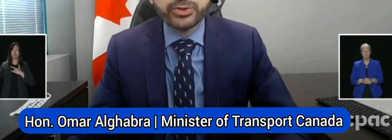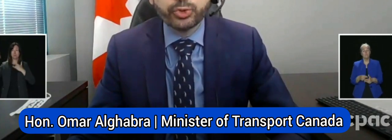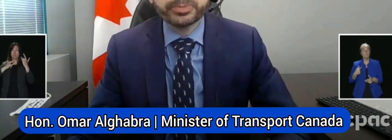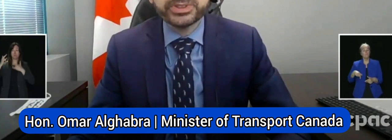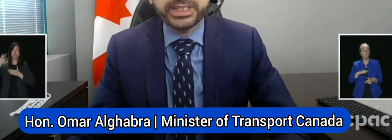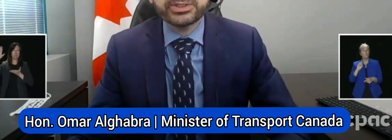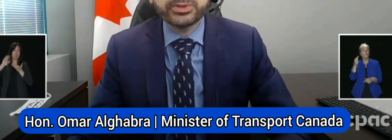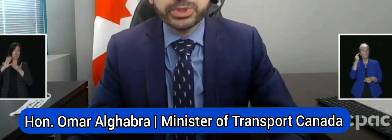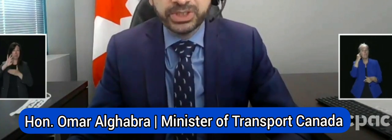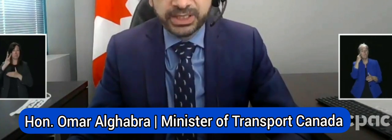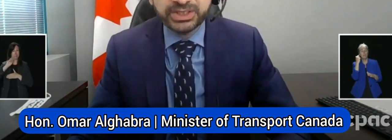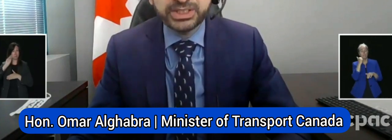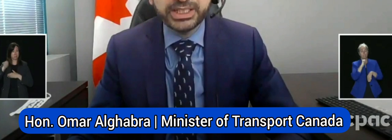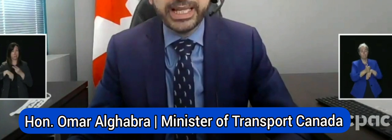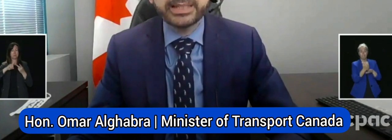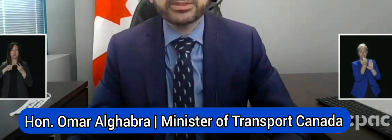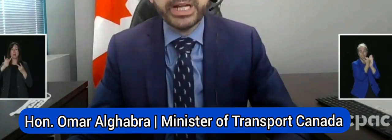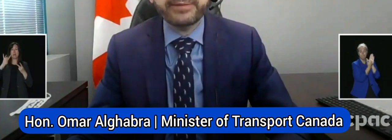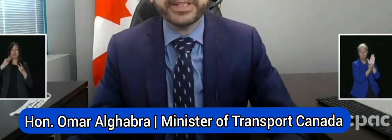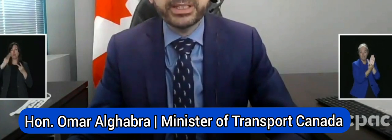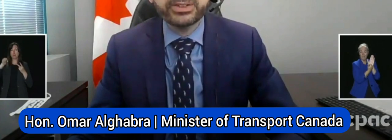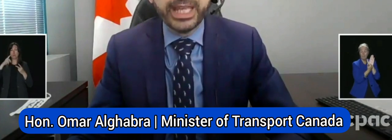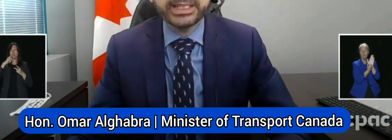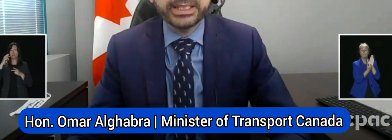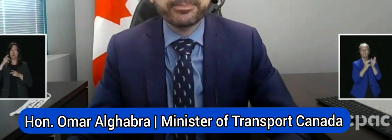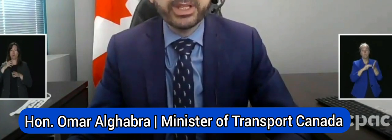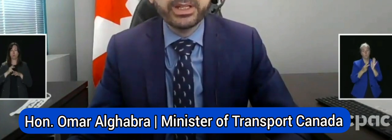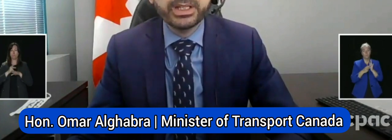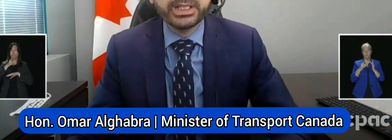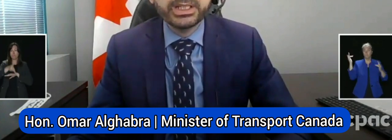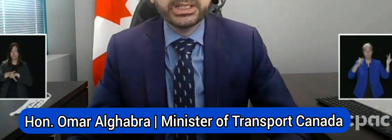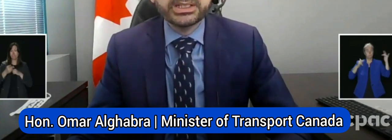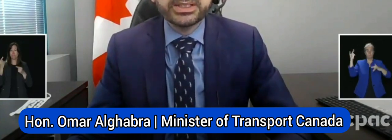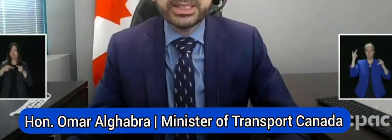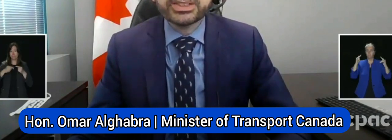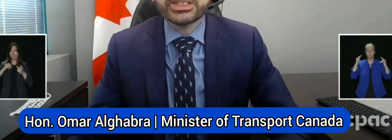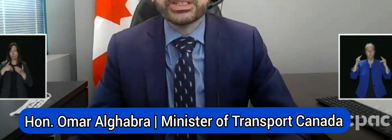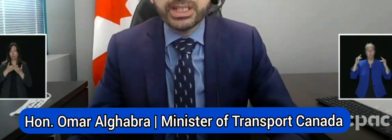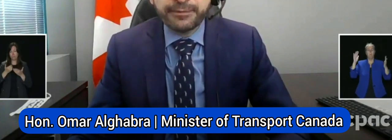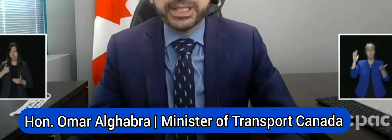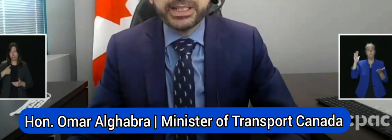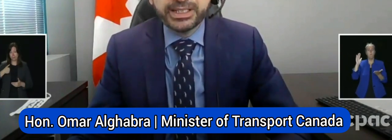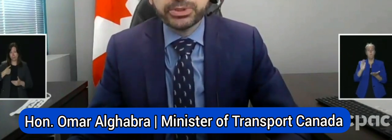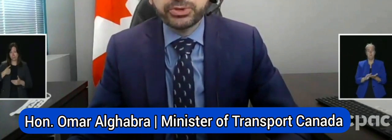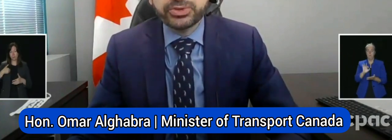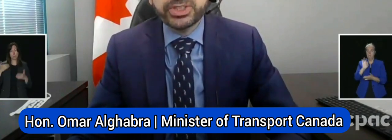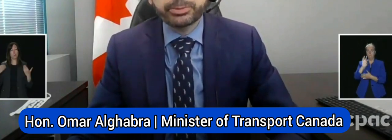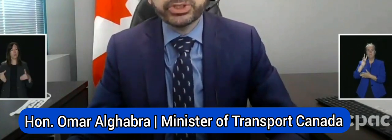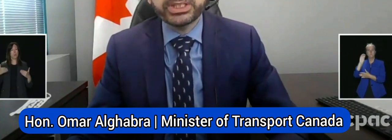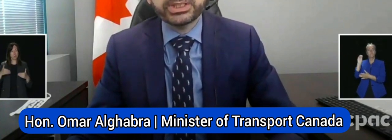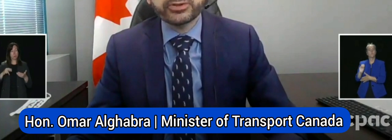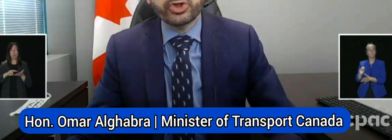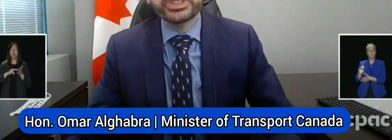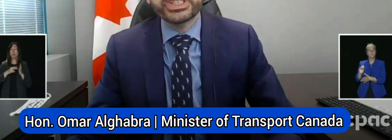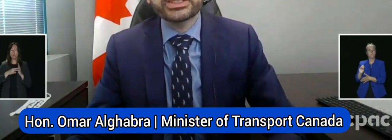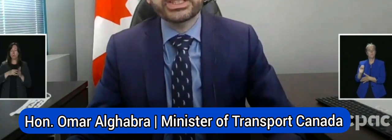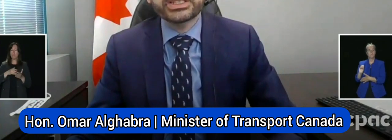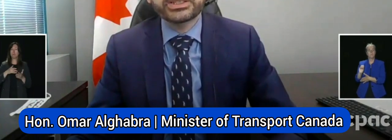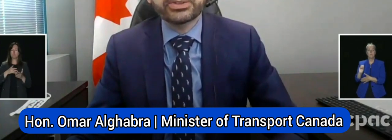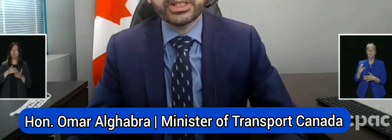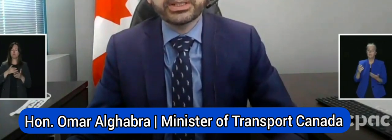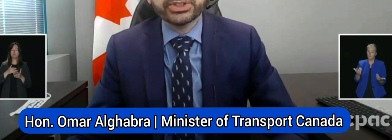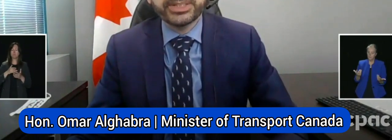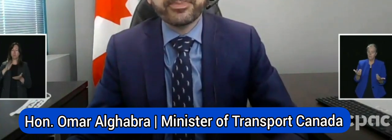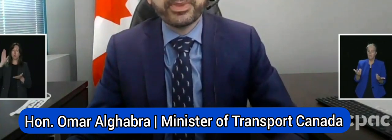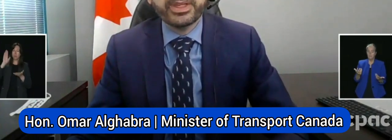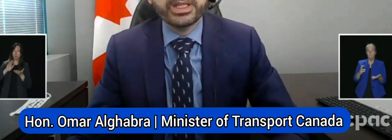and 82% reduction in land traffic into Canada. This has significantly reduced the importation of